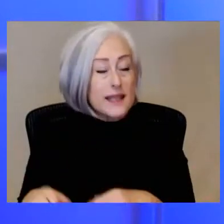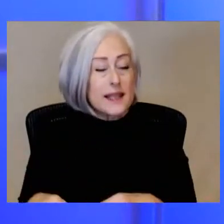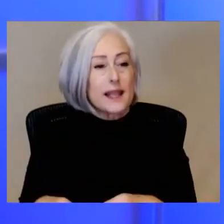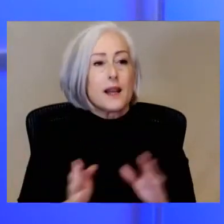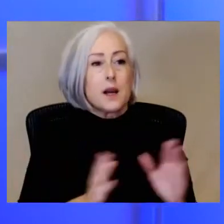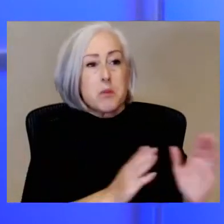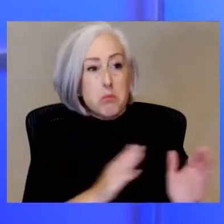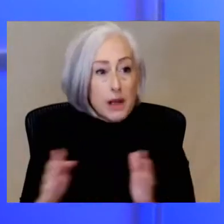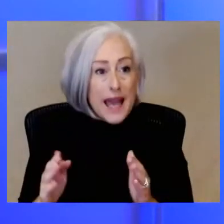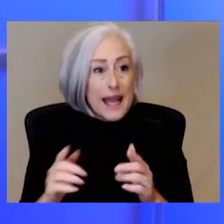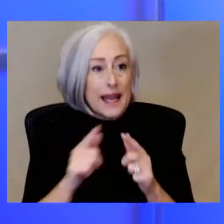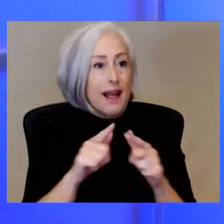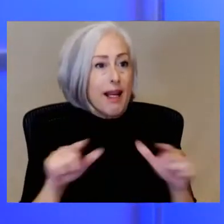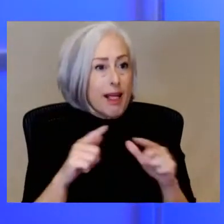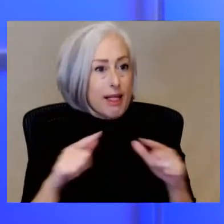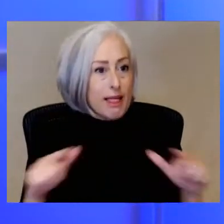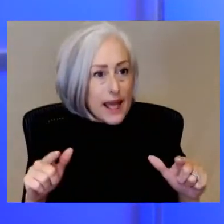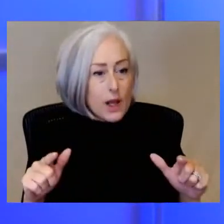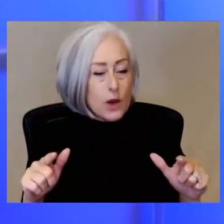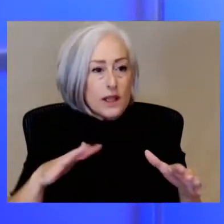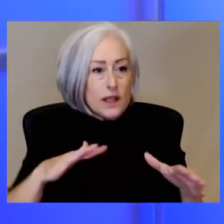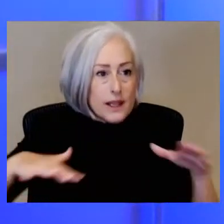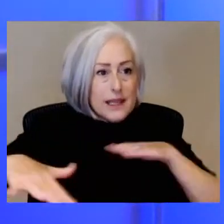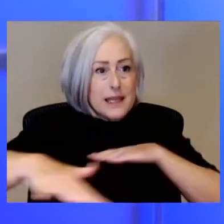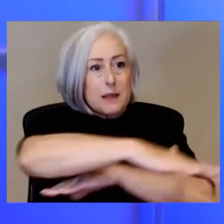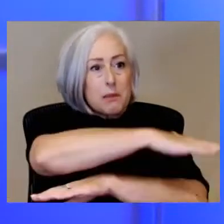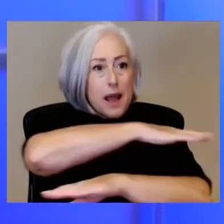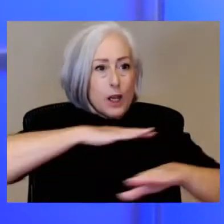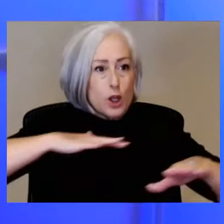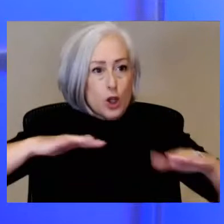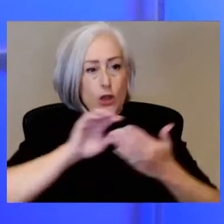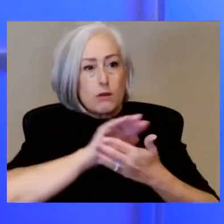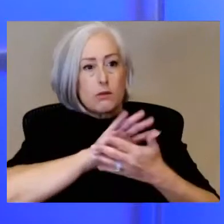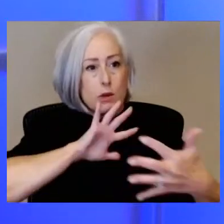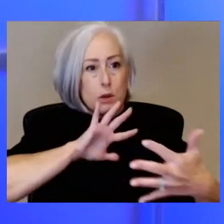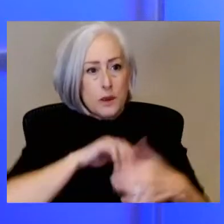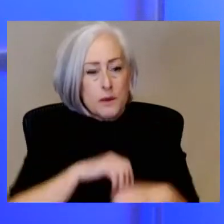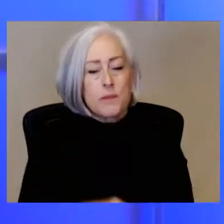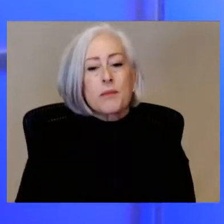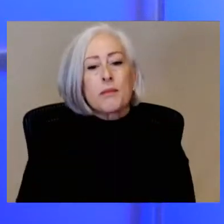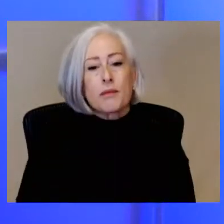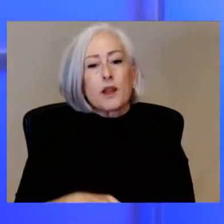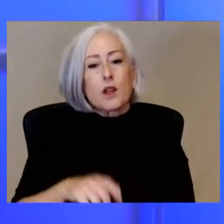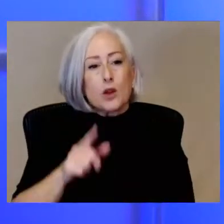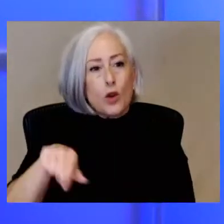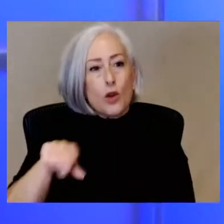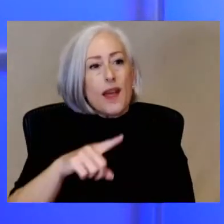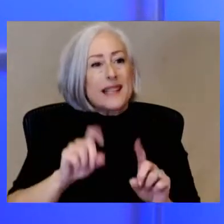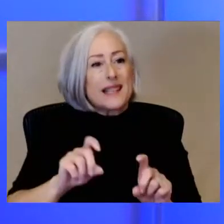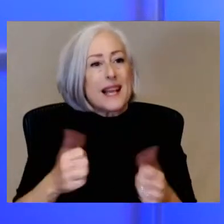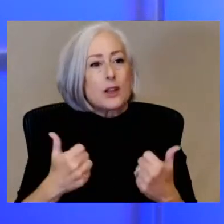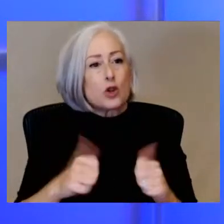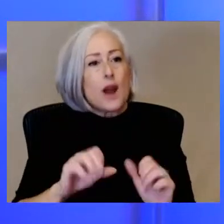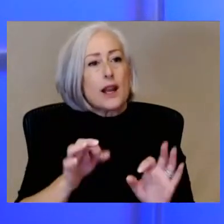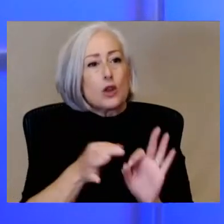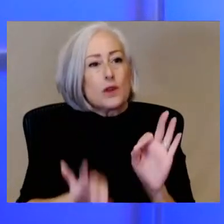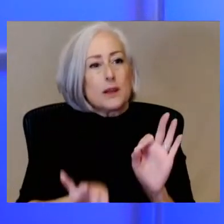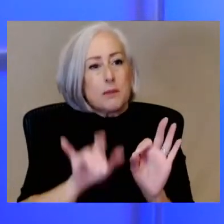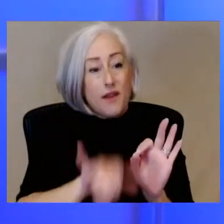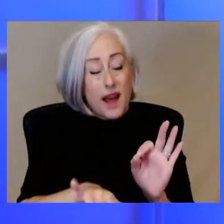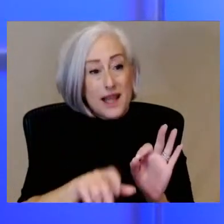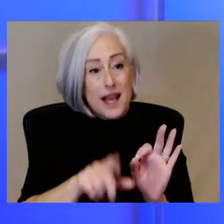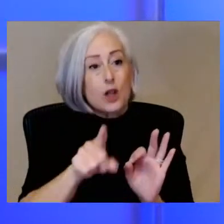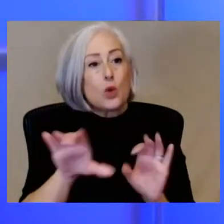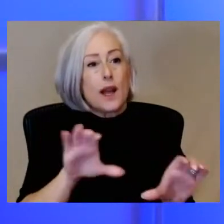language, spatial sense. And so these tests try to simplify that down so we can do it at home on